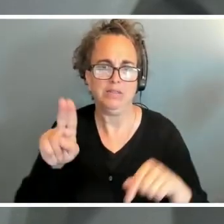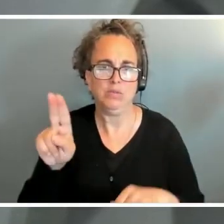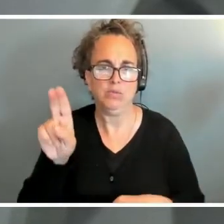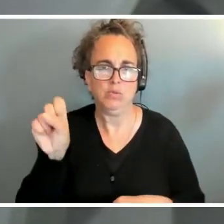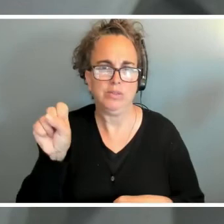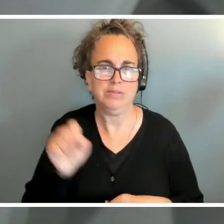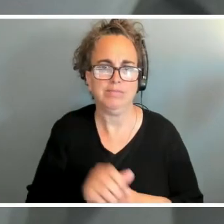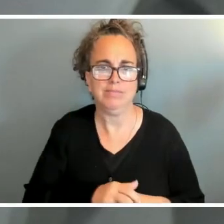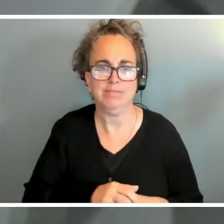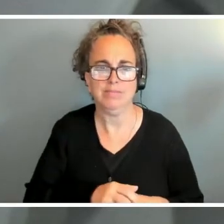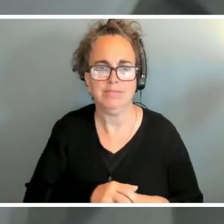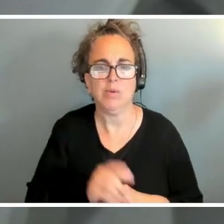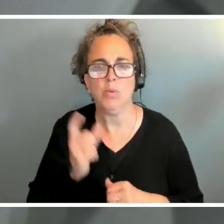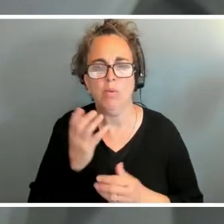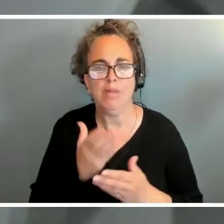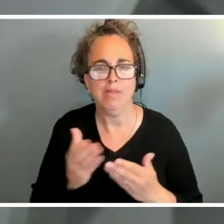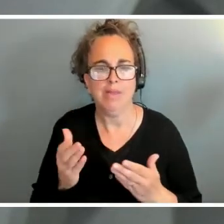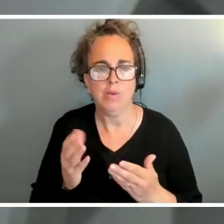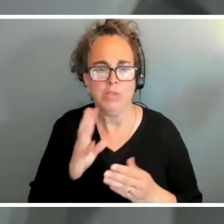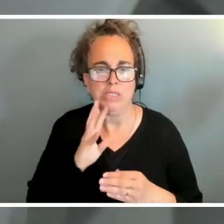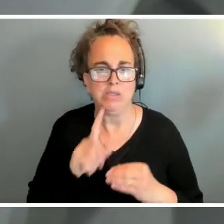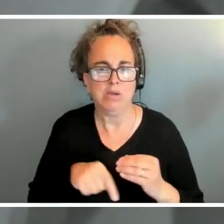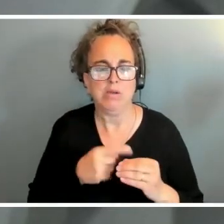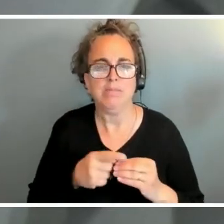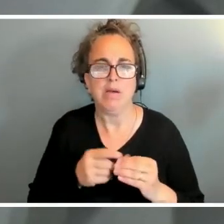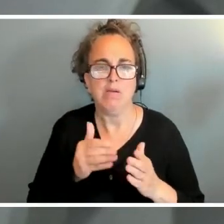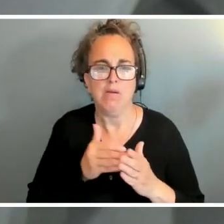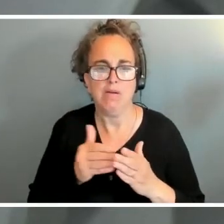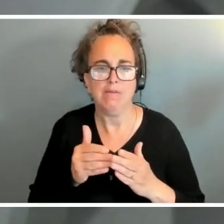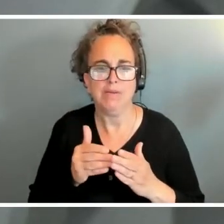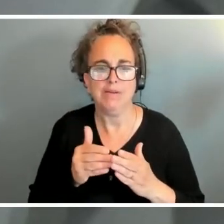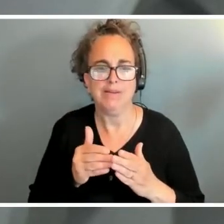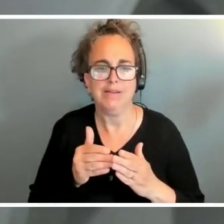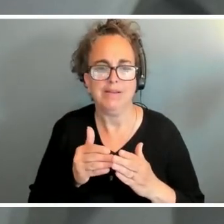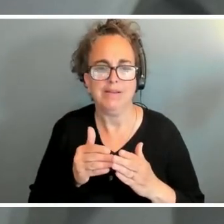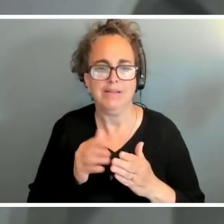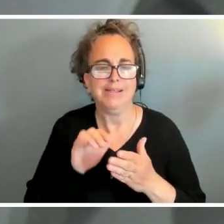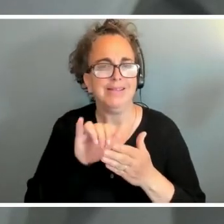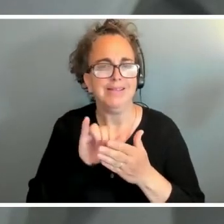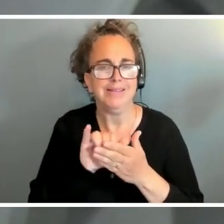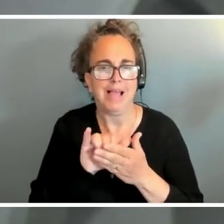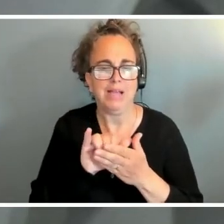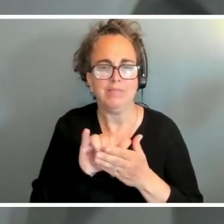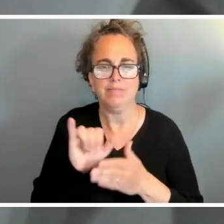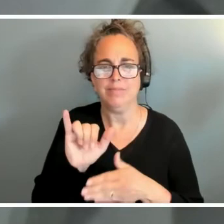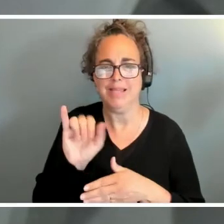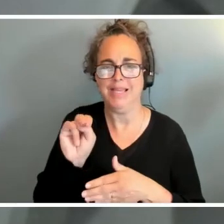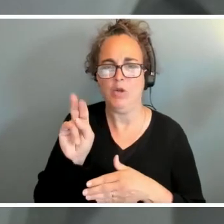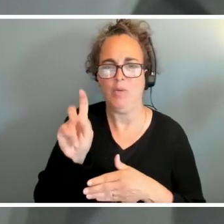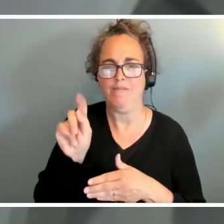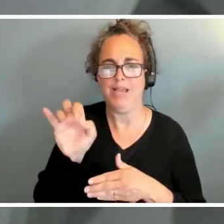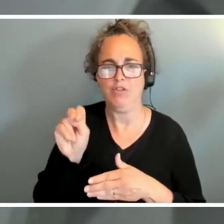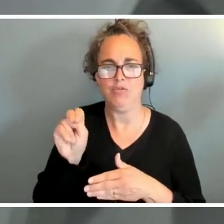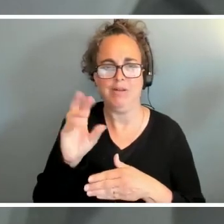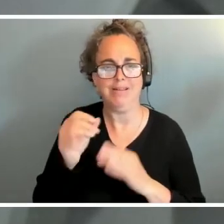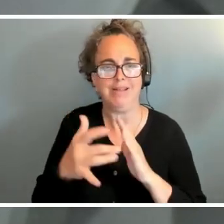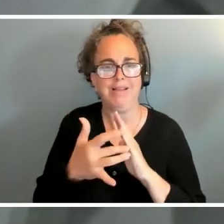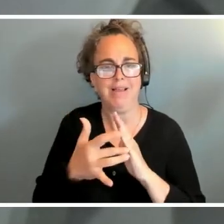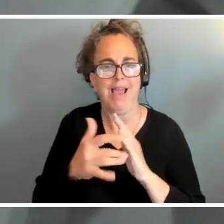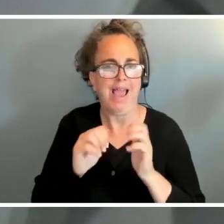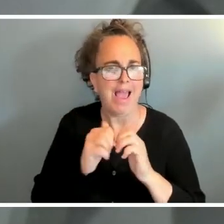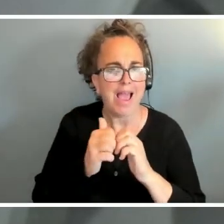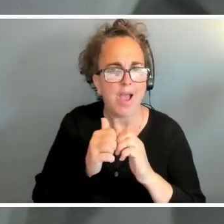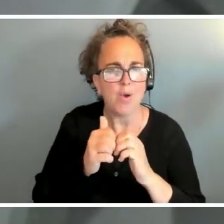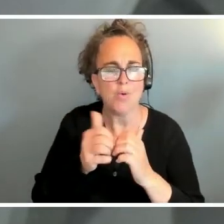One of the things that we have talked about a lot is innovations around technology and understanding that how